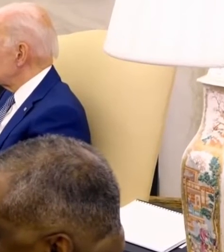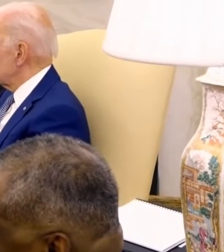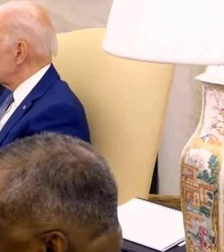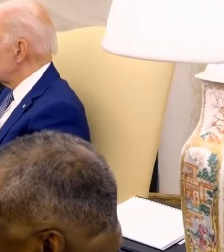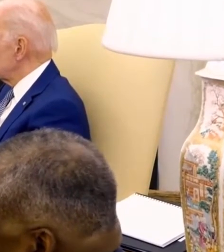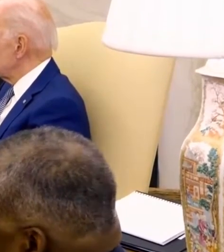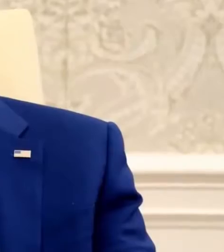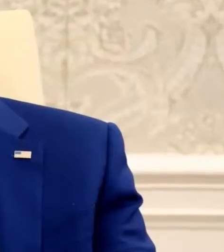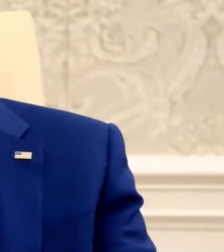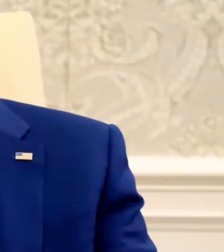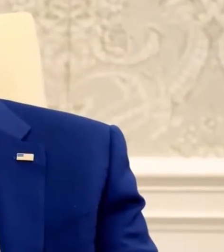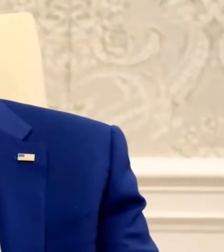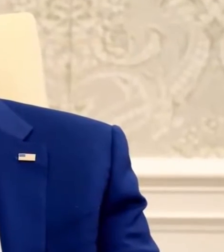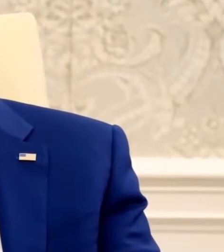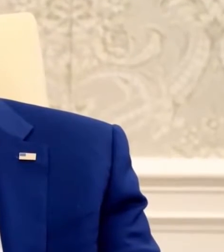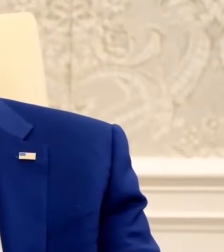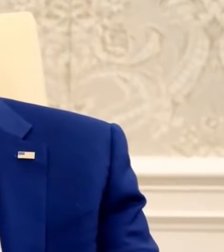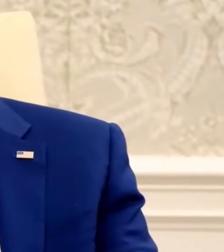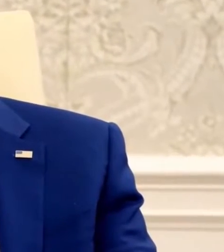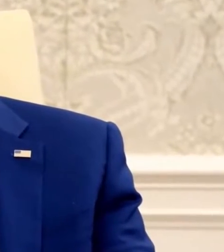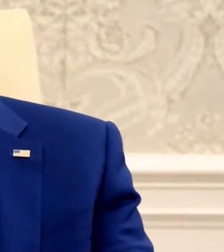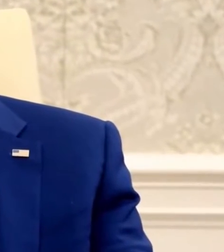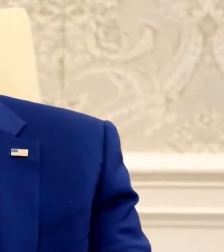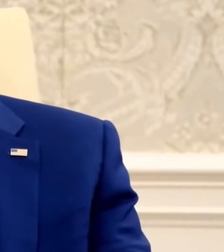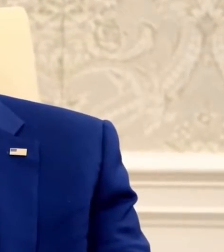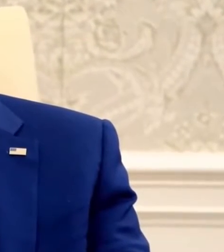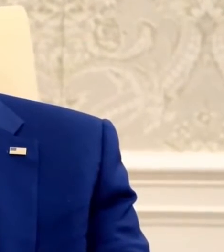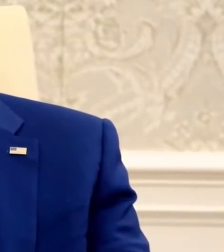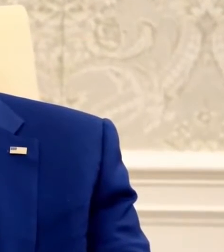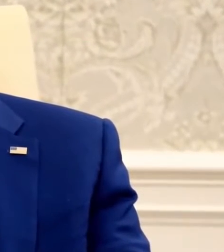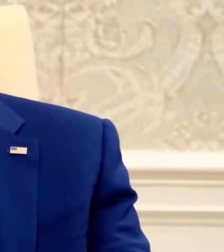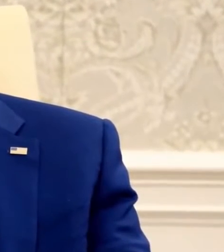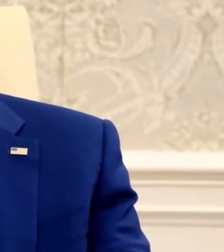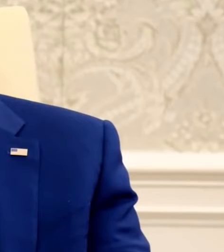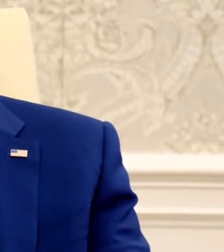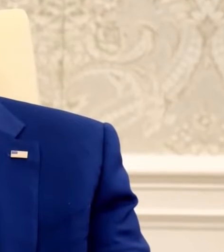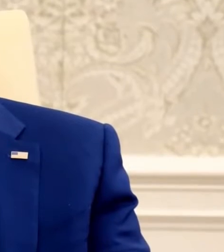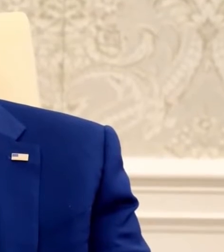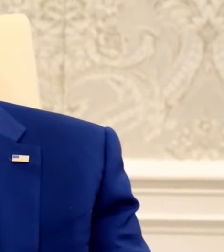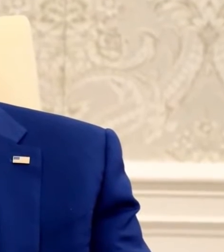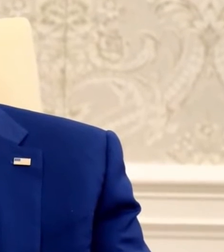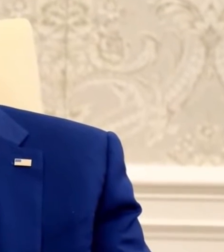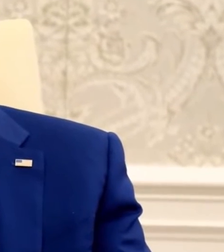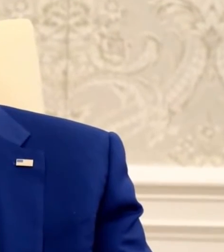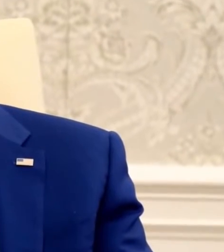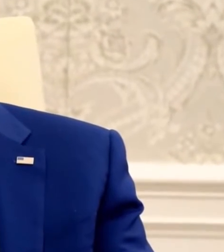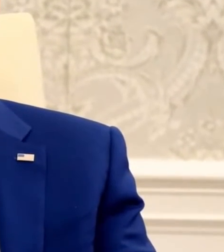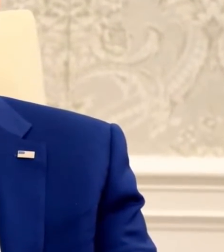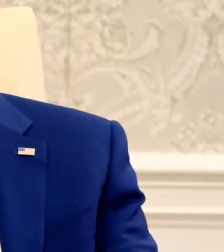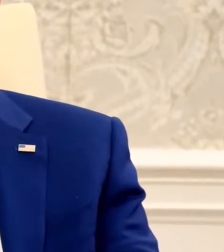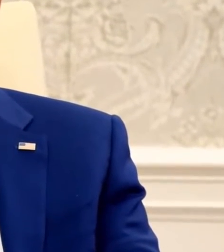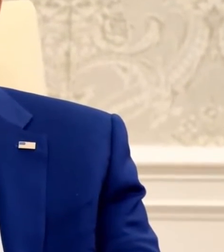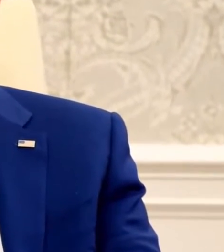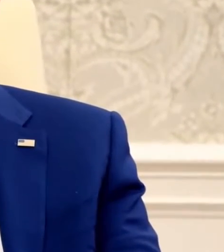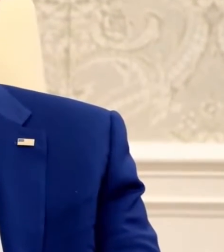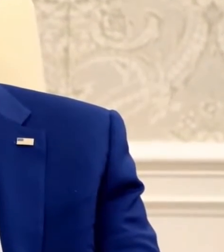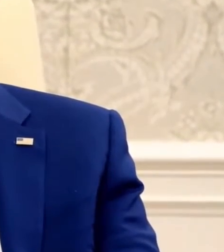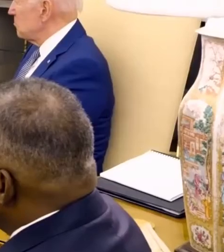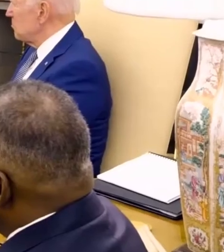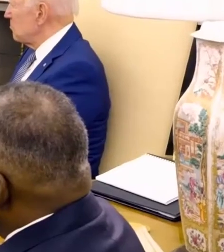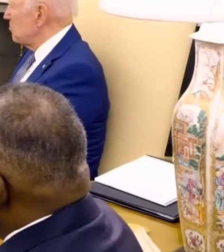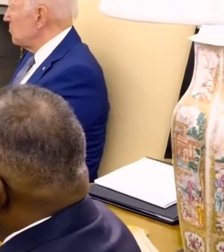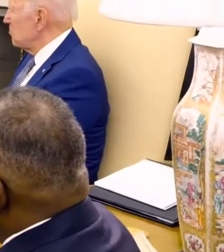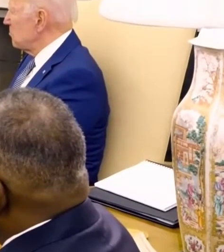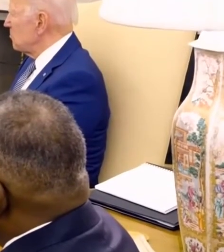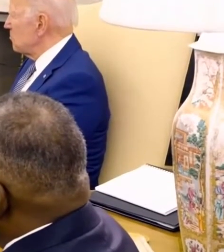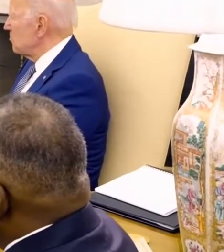biography how Putin made a point of humiliating his American interlocutor, whom he clearly considered to be weak and foolish. And that was in Biden's relative